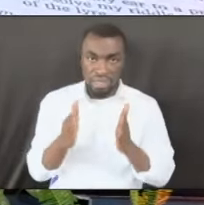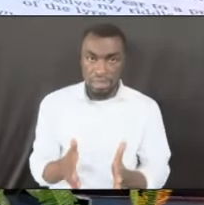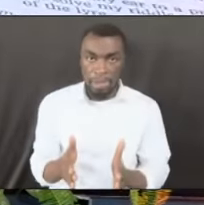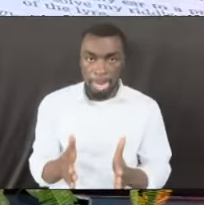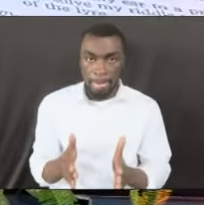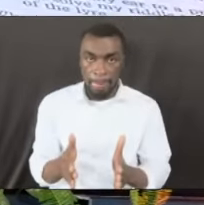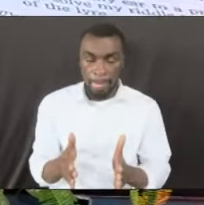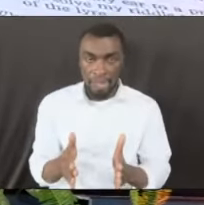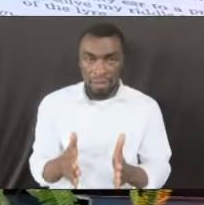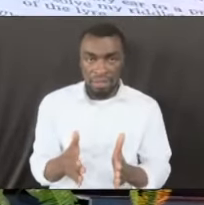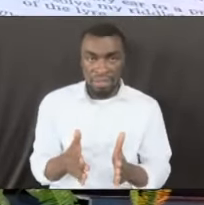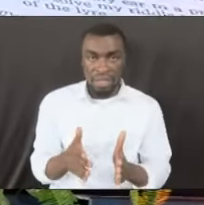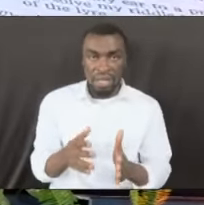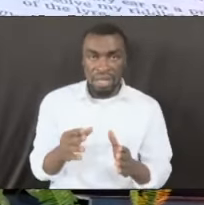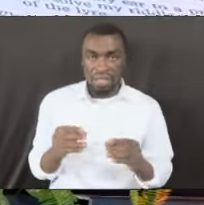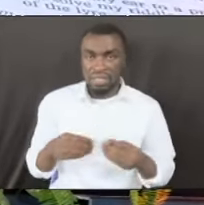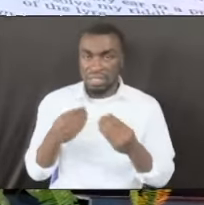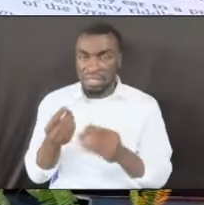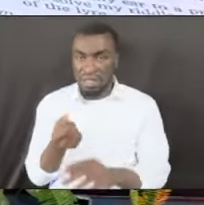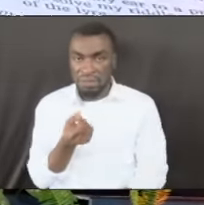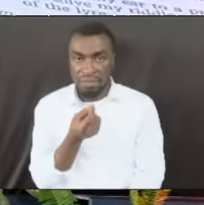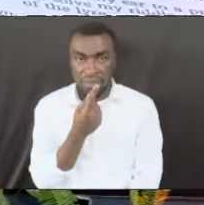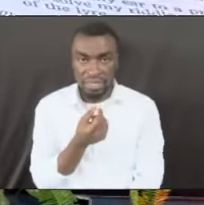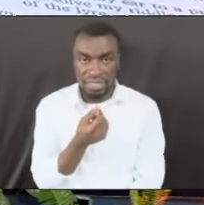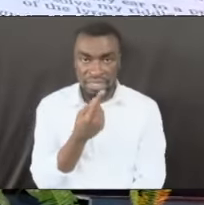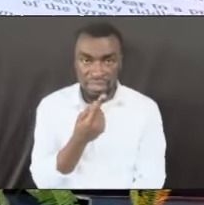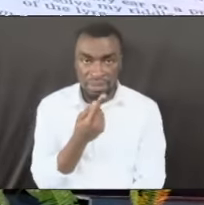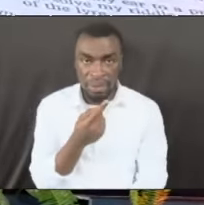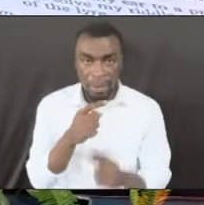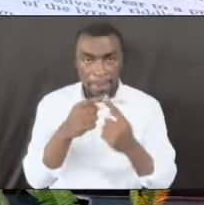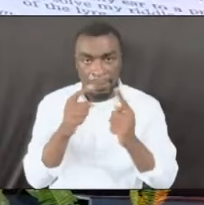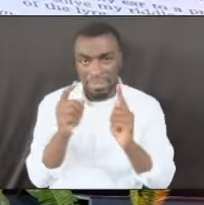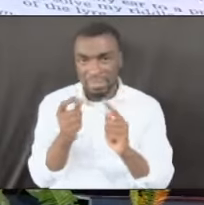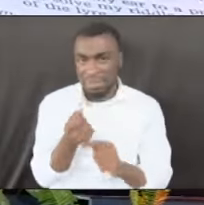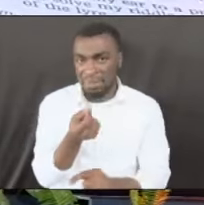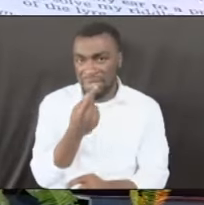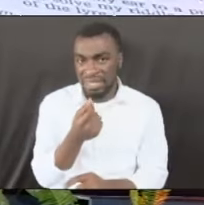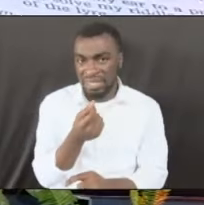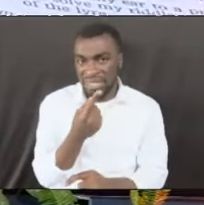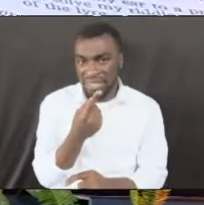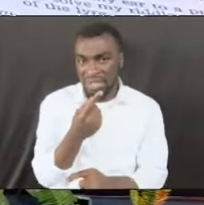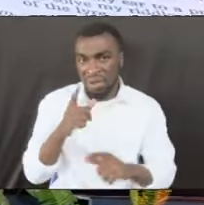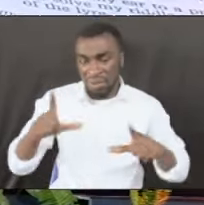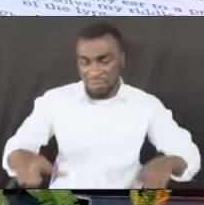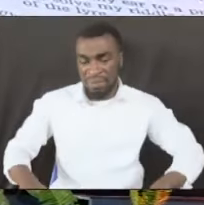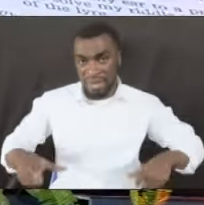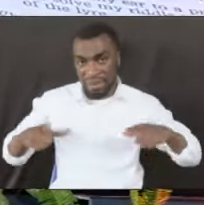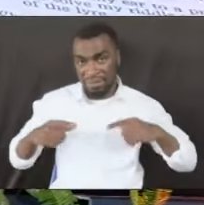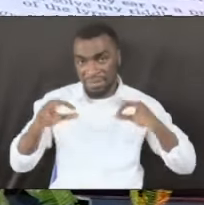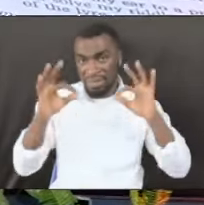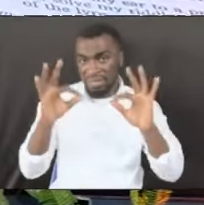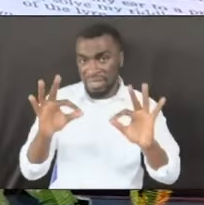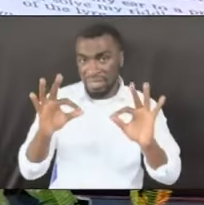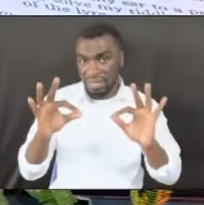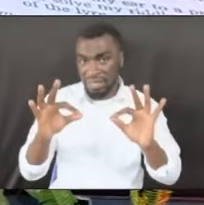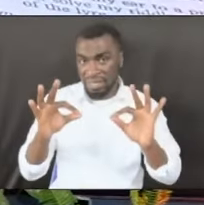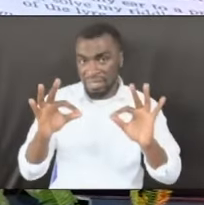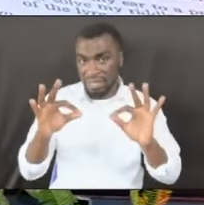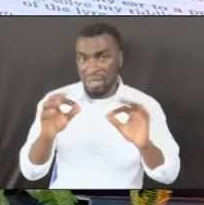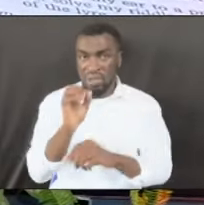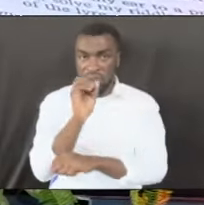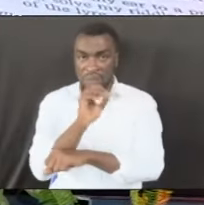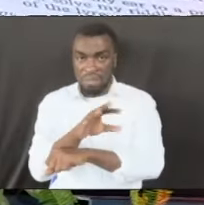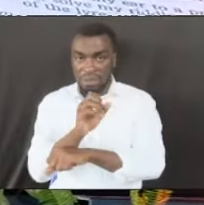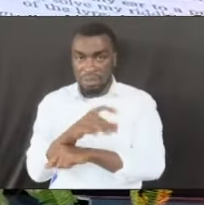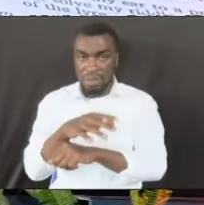had prescriptions of some herbs, but the prescription was more of lifestyle, and she was advised to quit